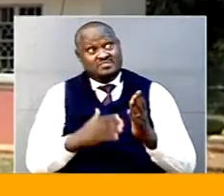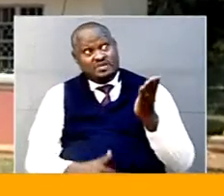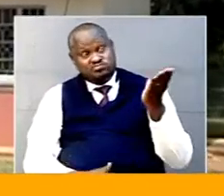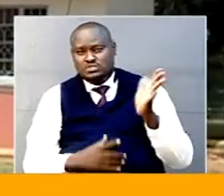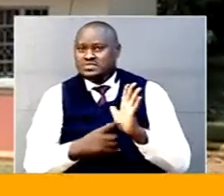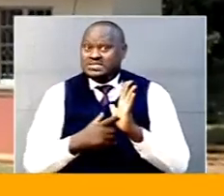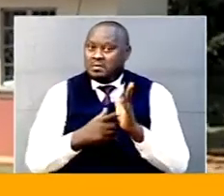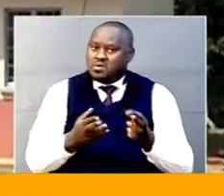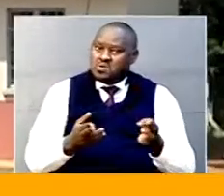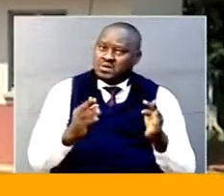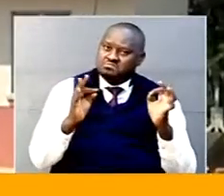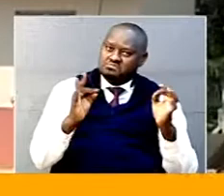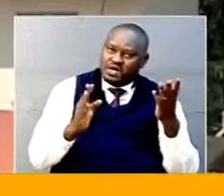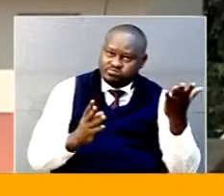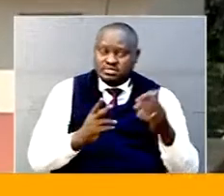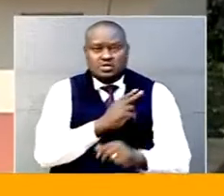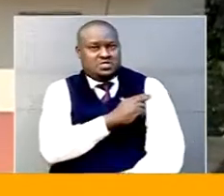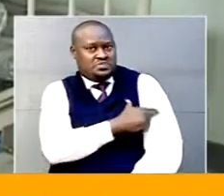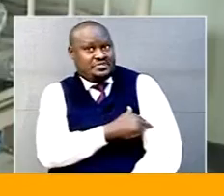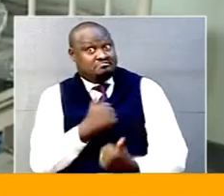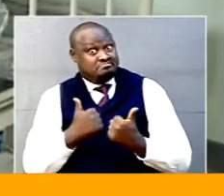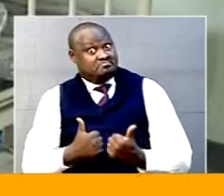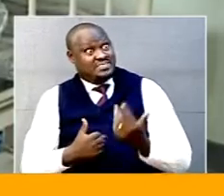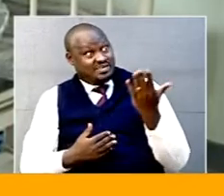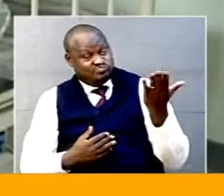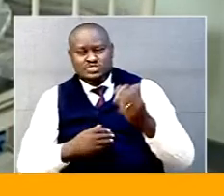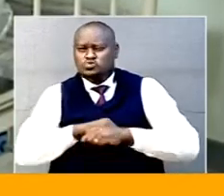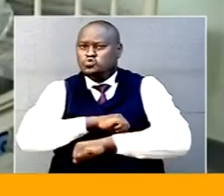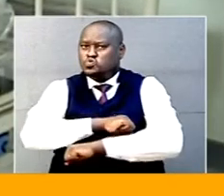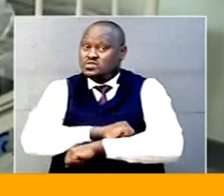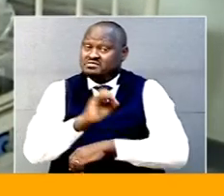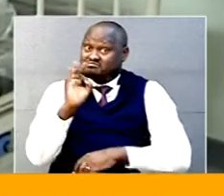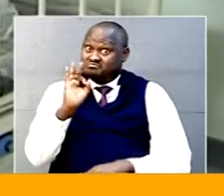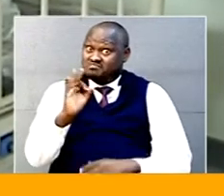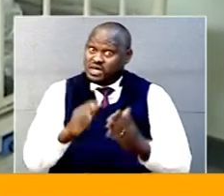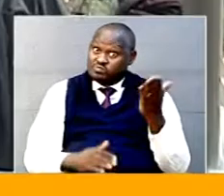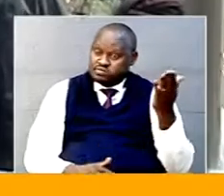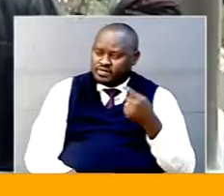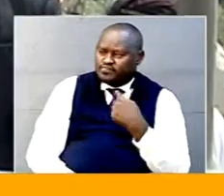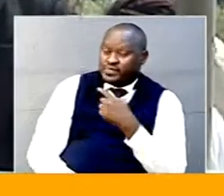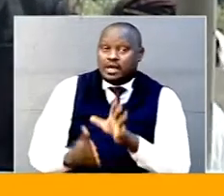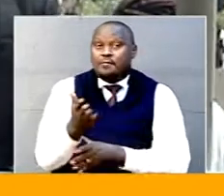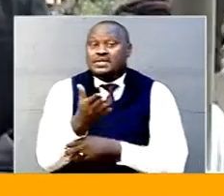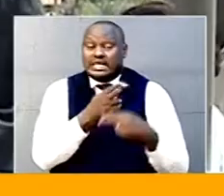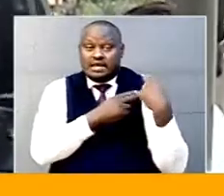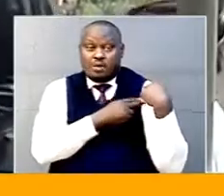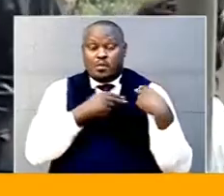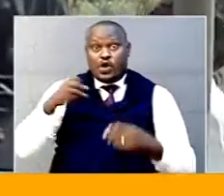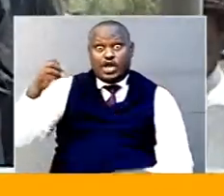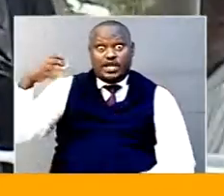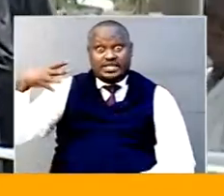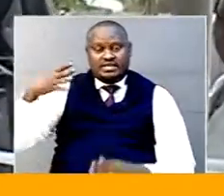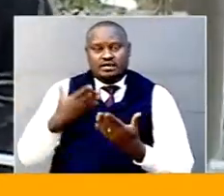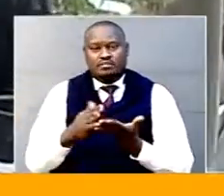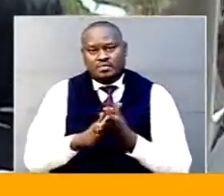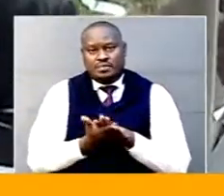of roads, schools, and health centers. The Minister of Energy and Mineral Development has handed over 2 health centers,